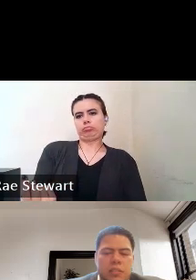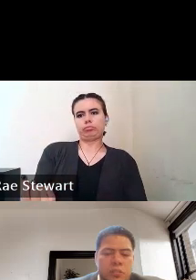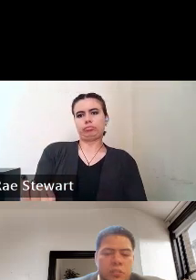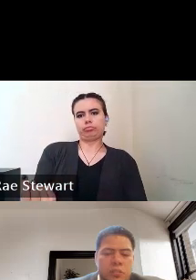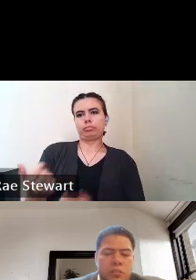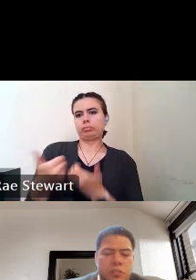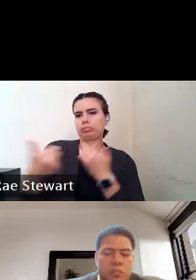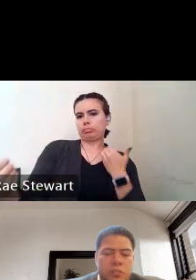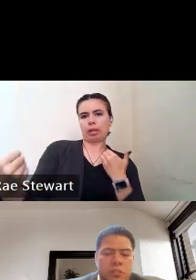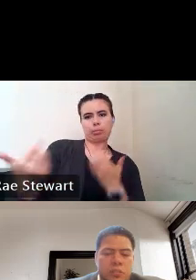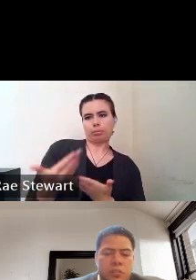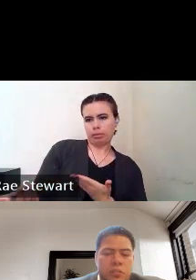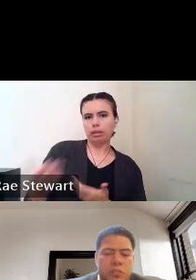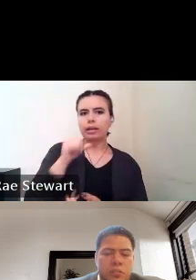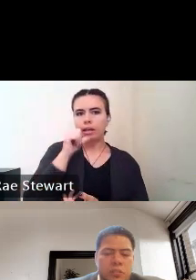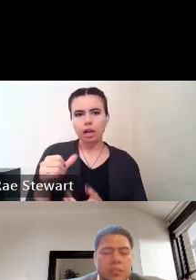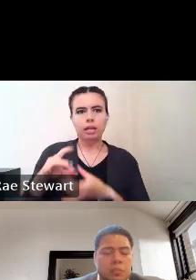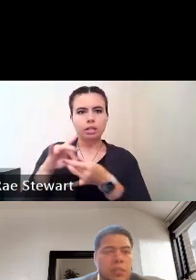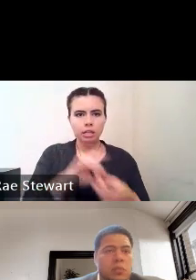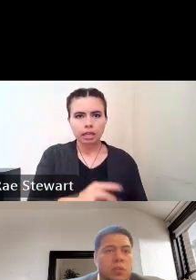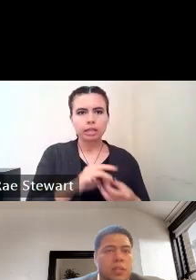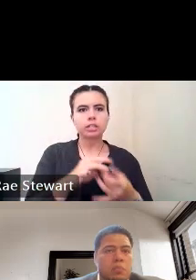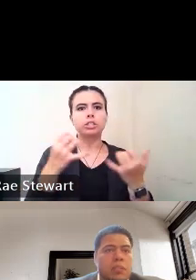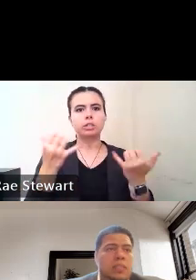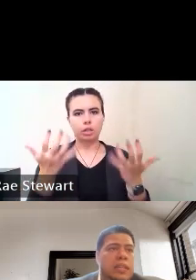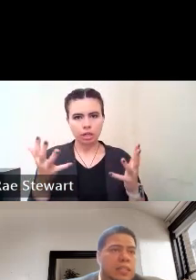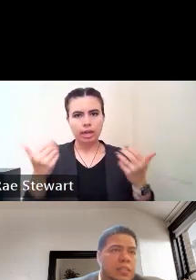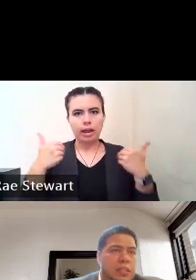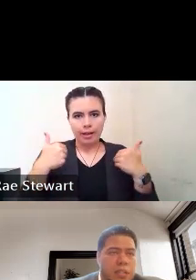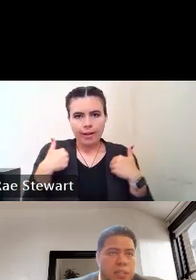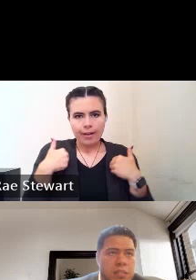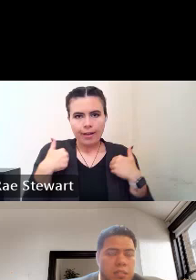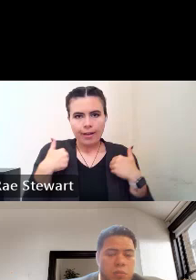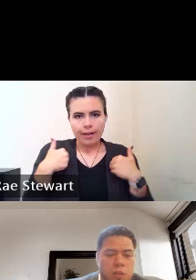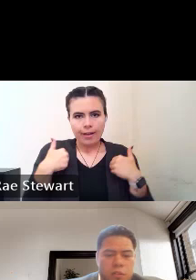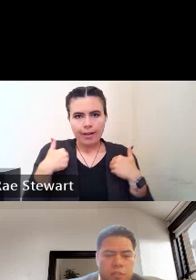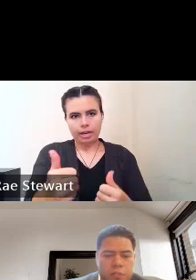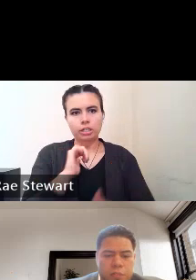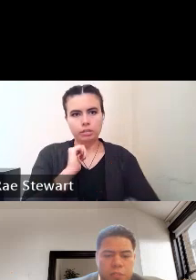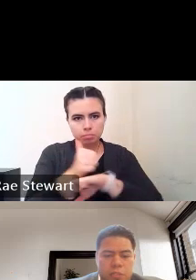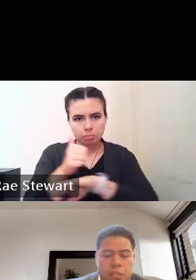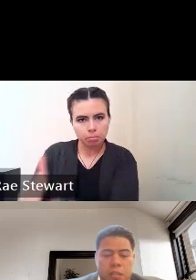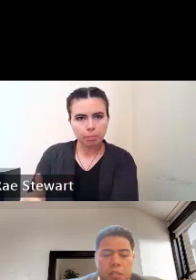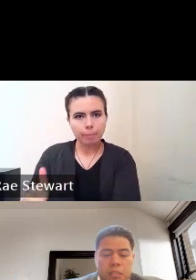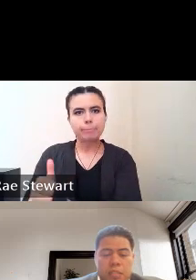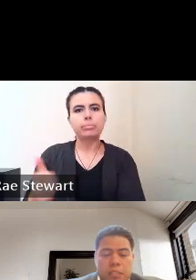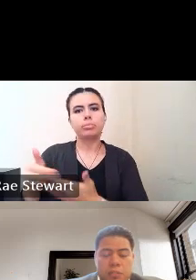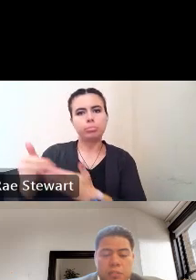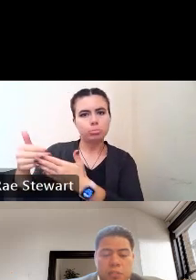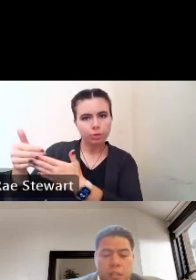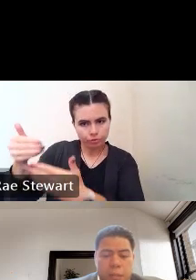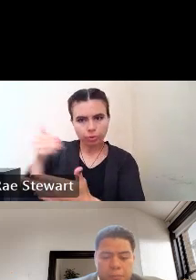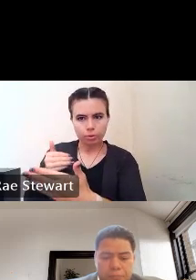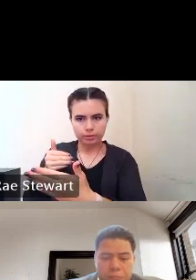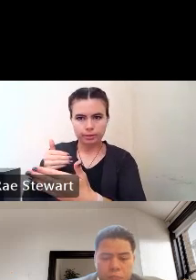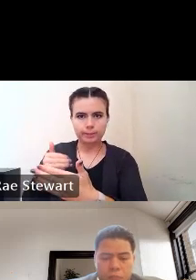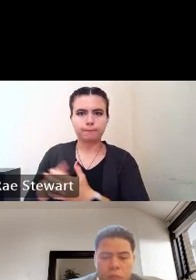Rhode Island 2030 plan and the healthcare system planning work that predated the rural health transformation. These